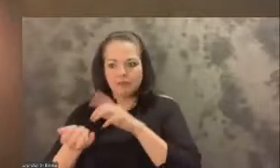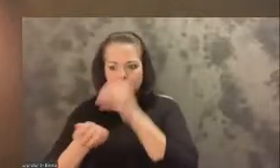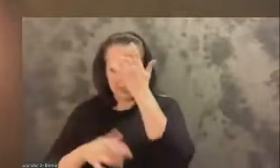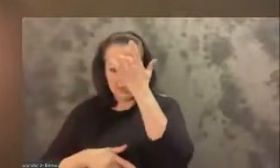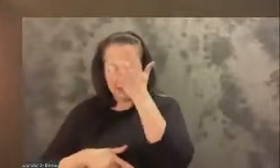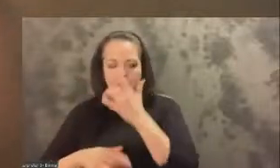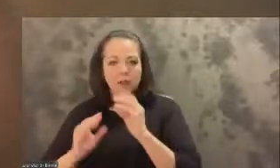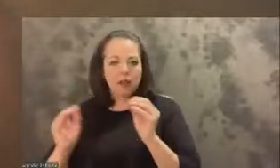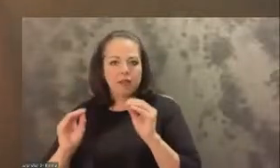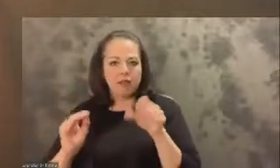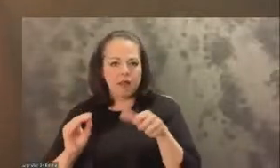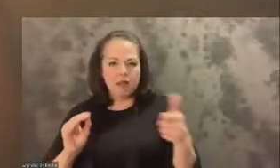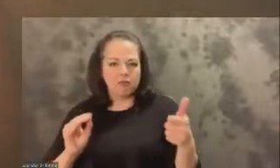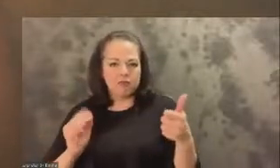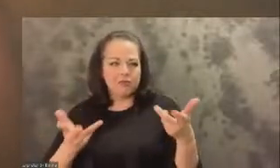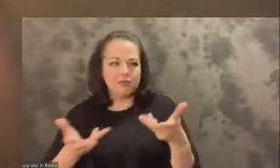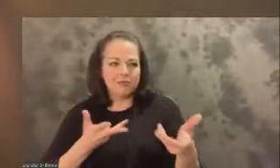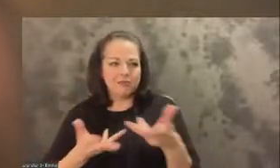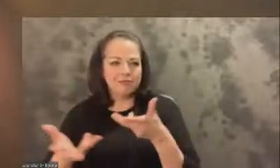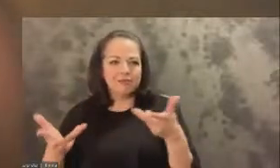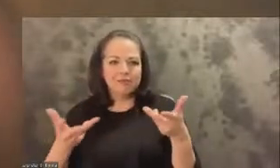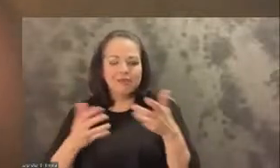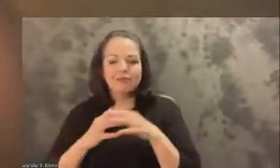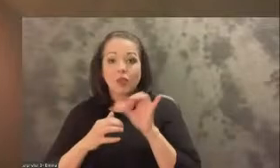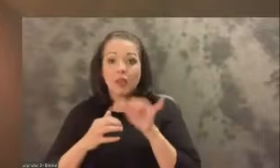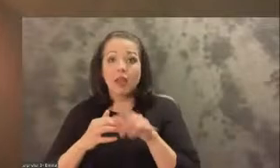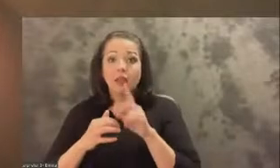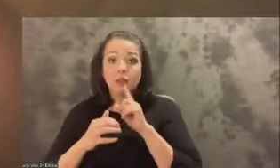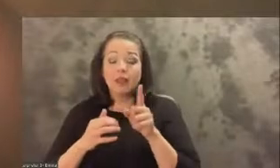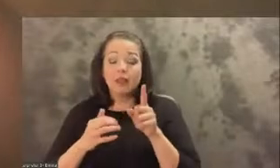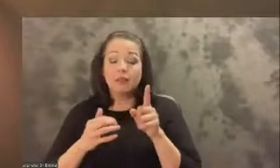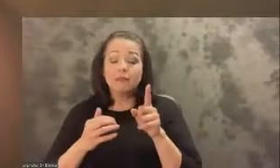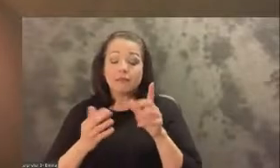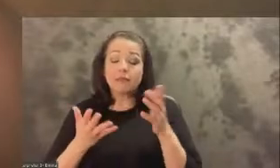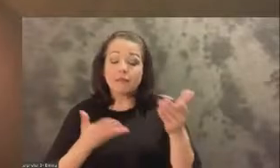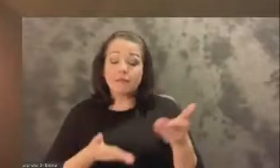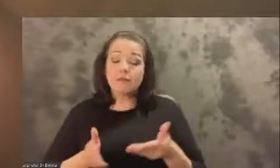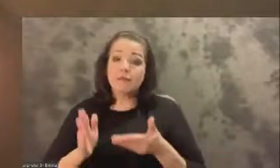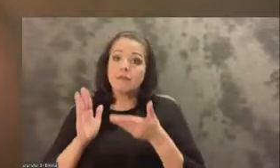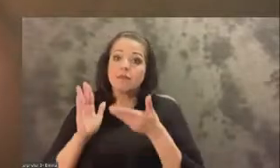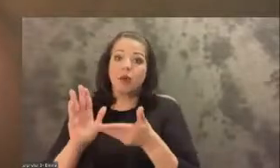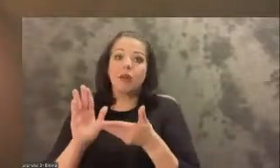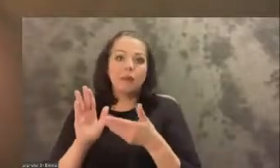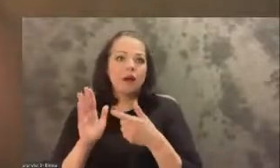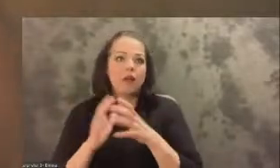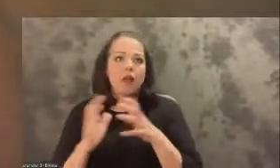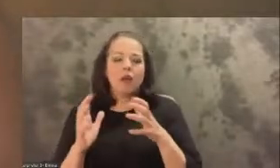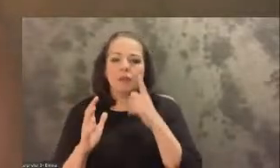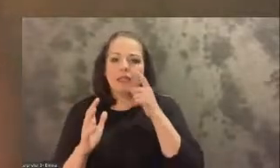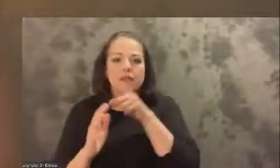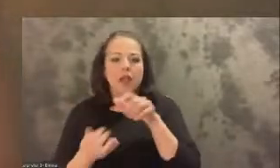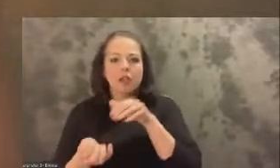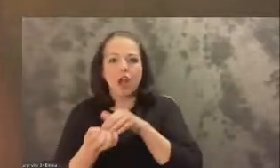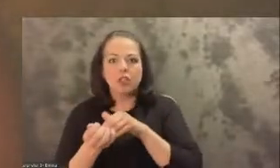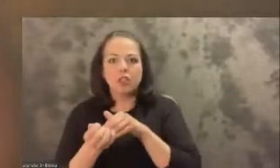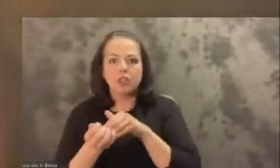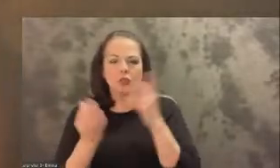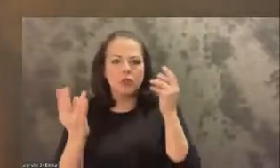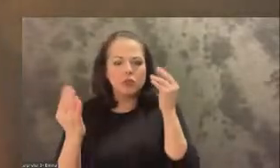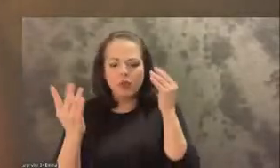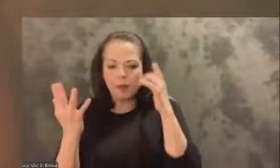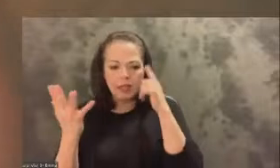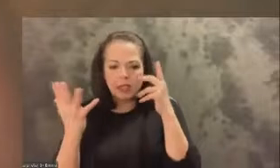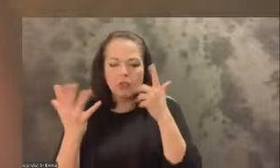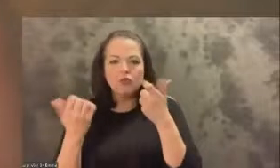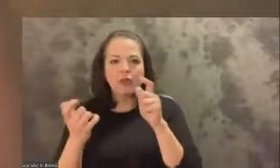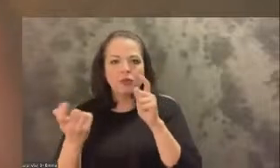they were testing. So that brought about, a lot of, just because doctors were scrambling to evolve